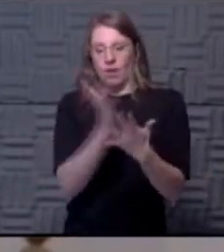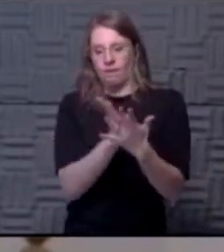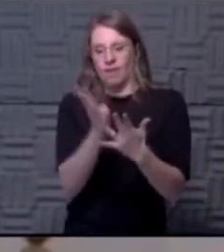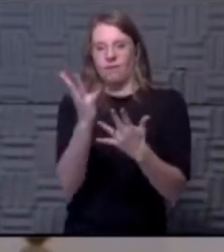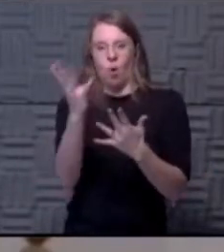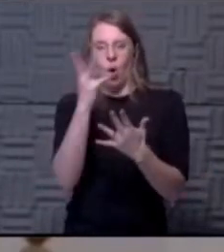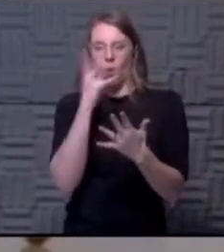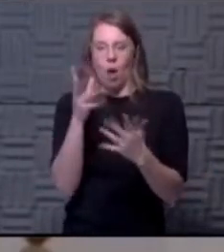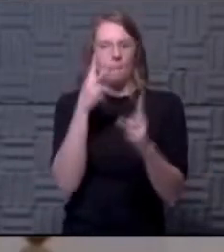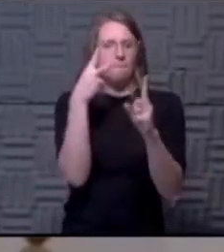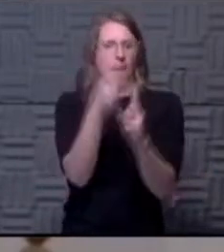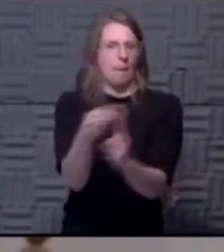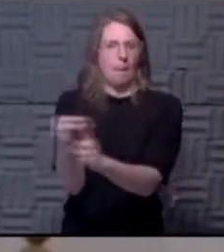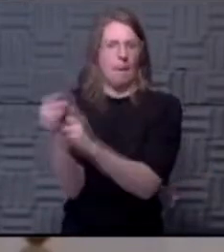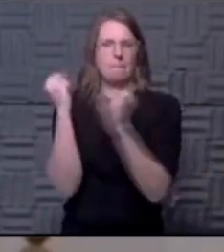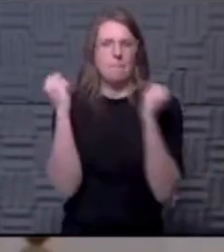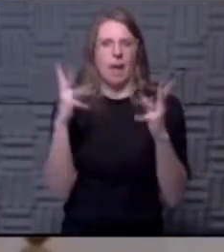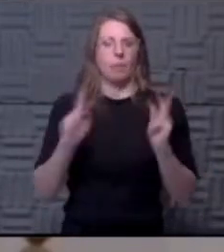go through a whole lot of people